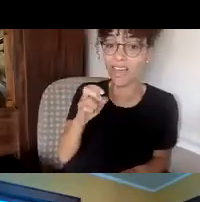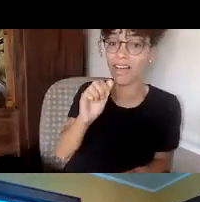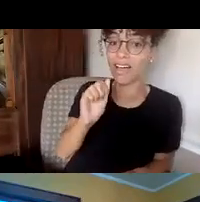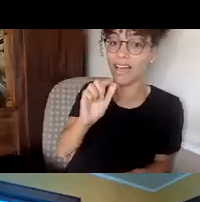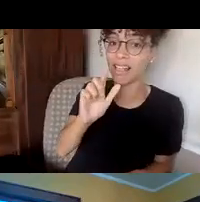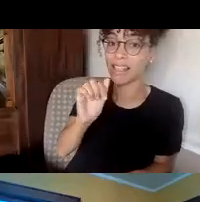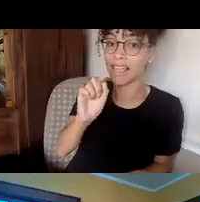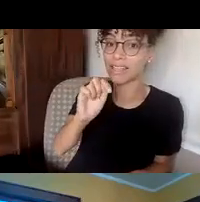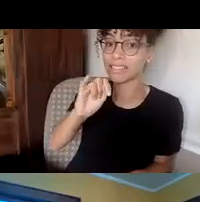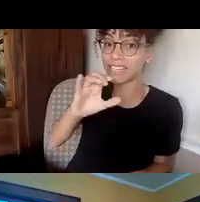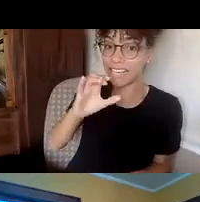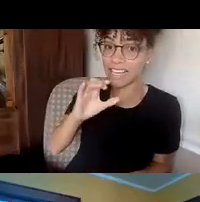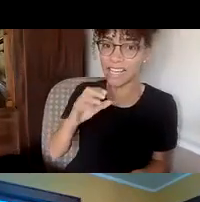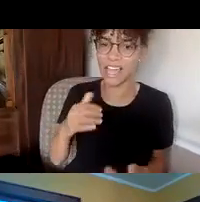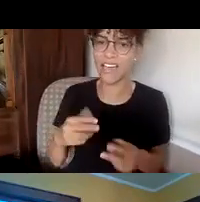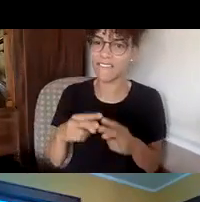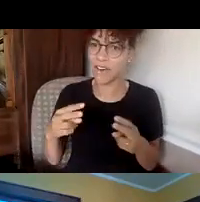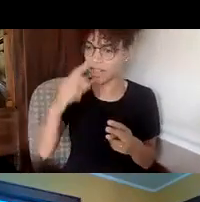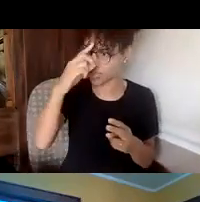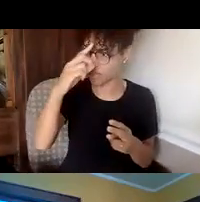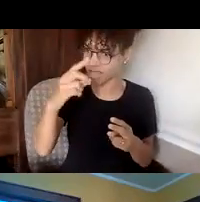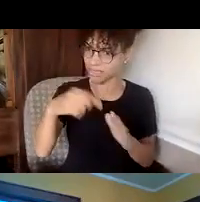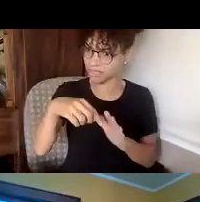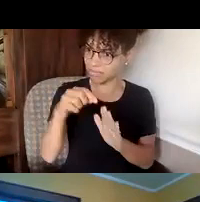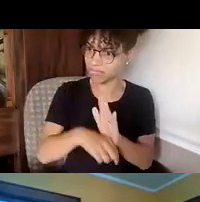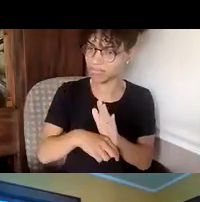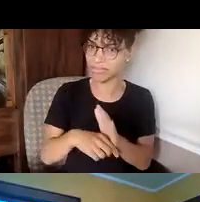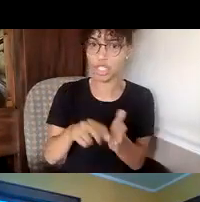has very thoughtful kind of news pieces about a